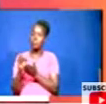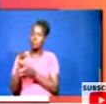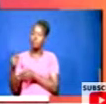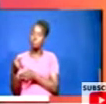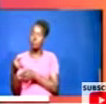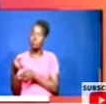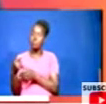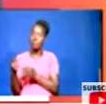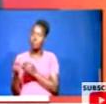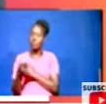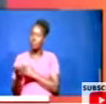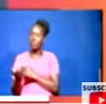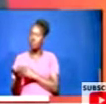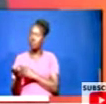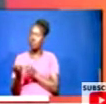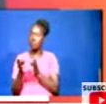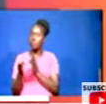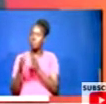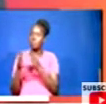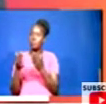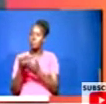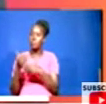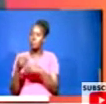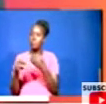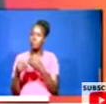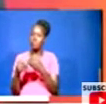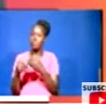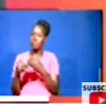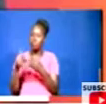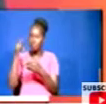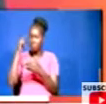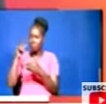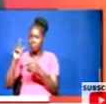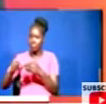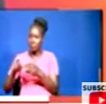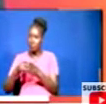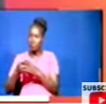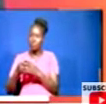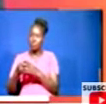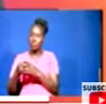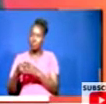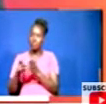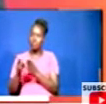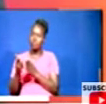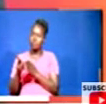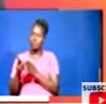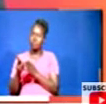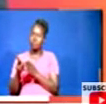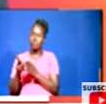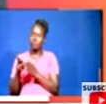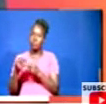month. I mean, even if those houses are built and you think that they are slightly lower, again, the prices of mortgages is very